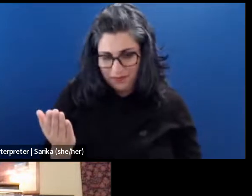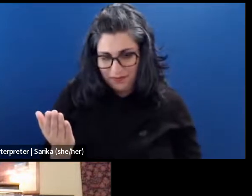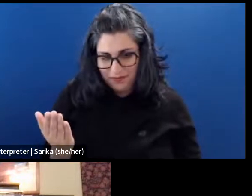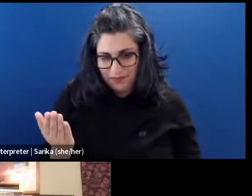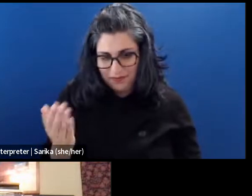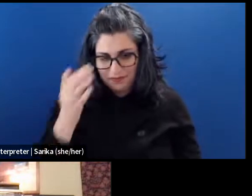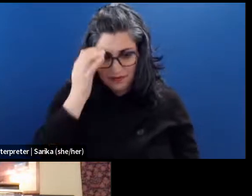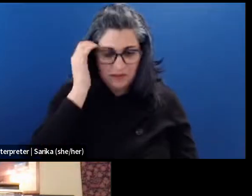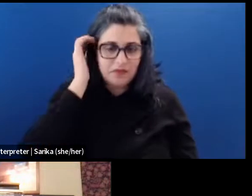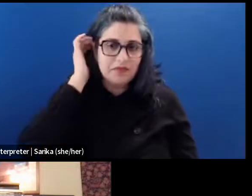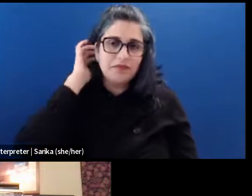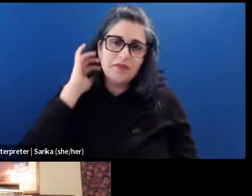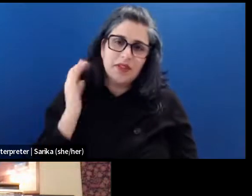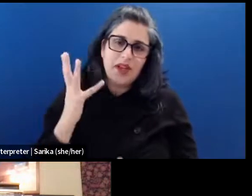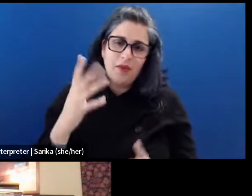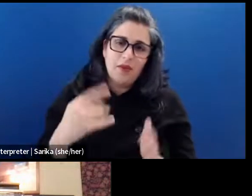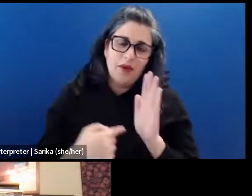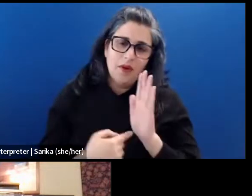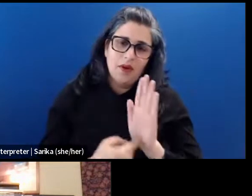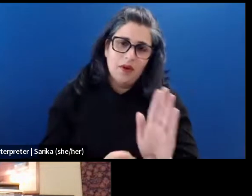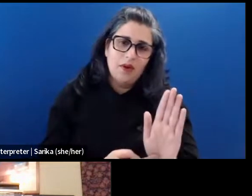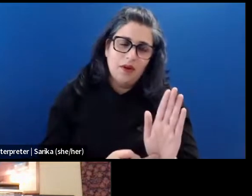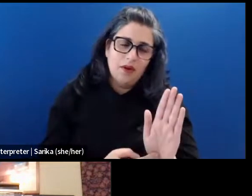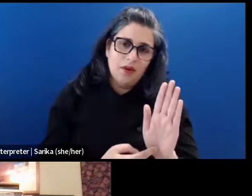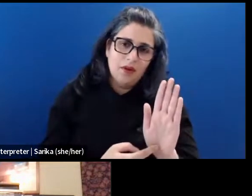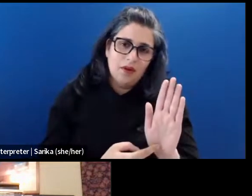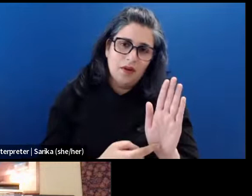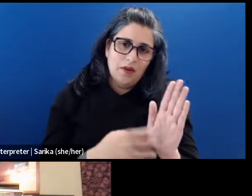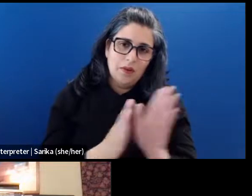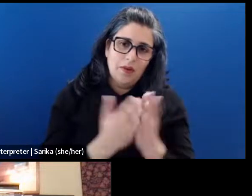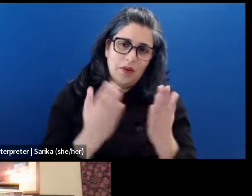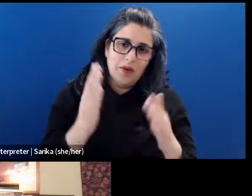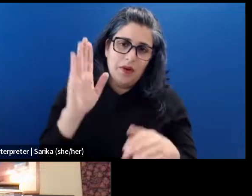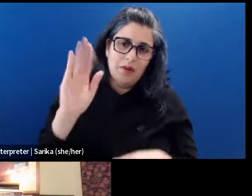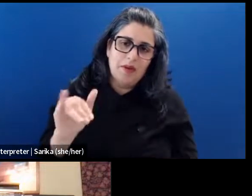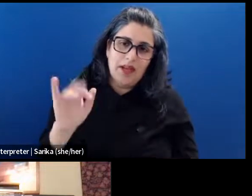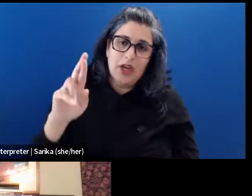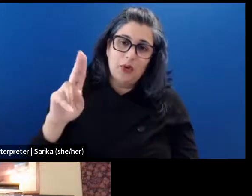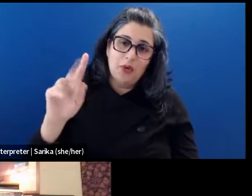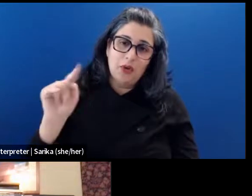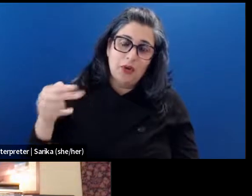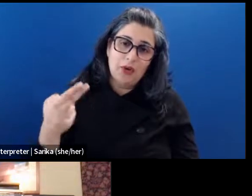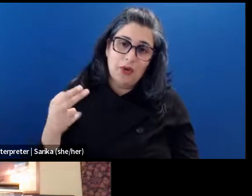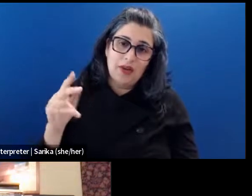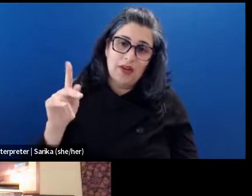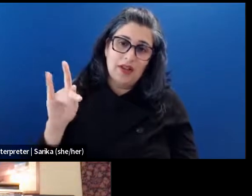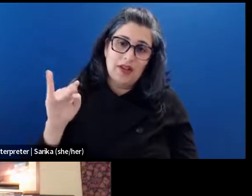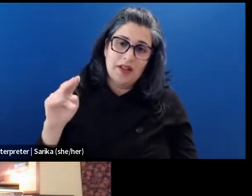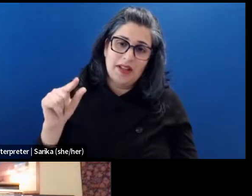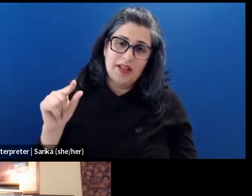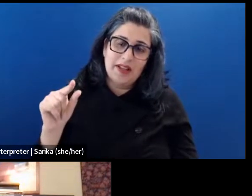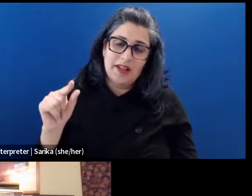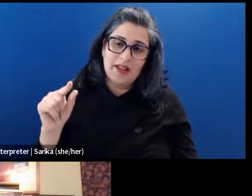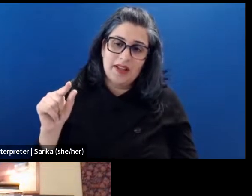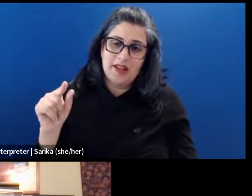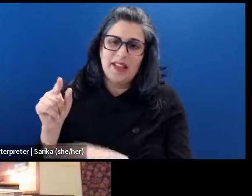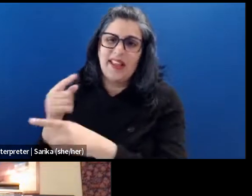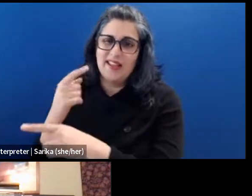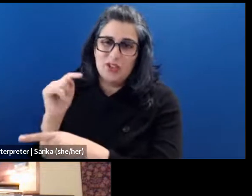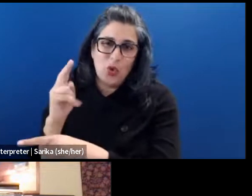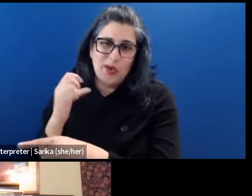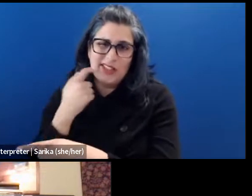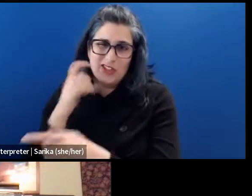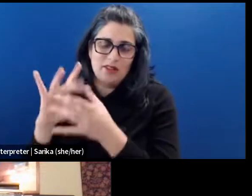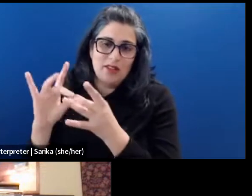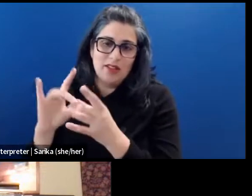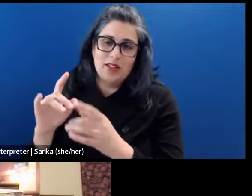want to point you to a book by Ruth King. And Toni was just mentioning Ruth. She is a